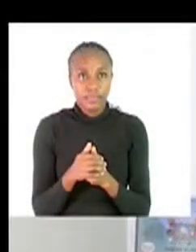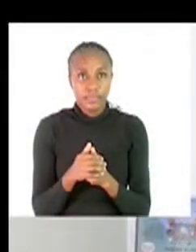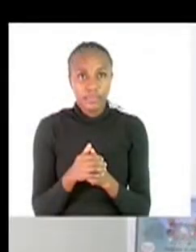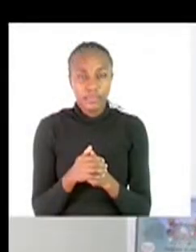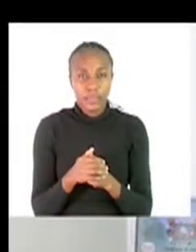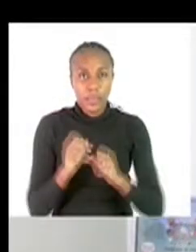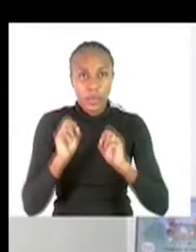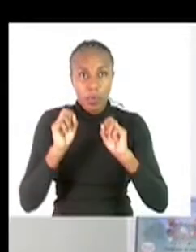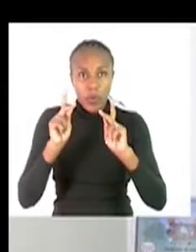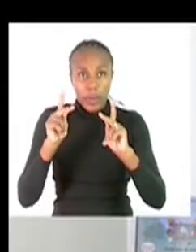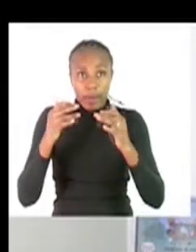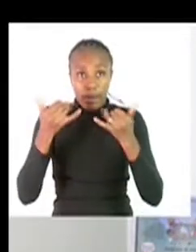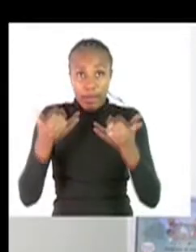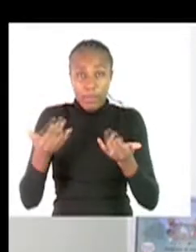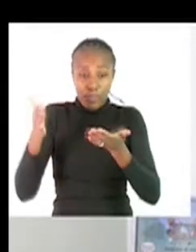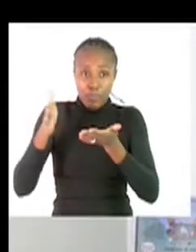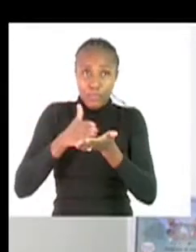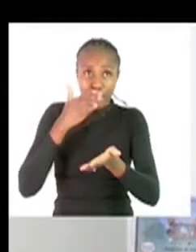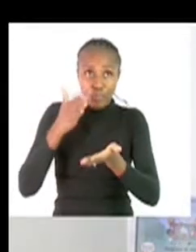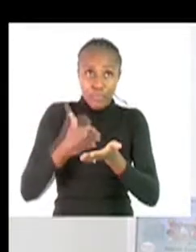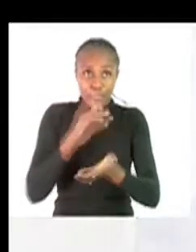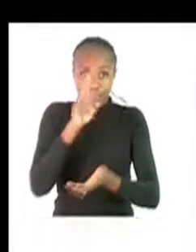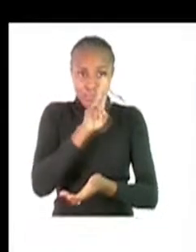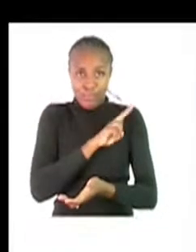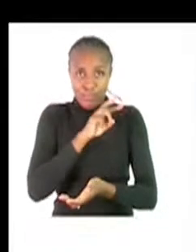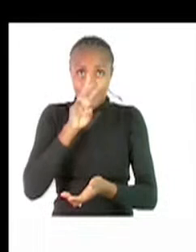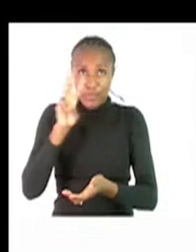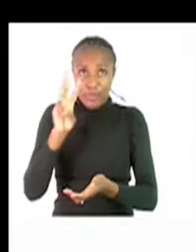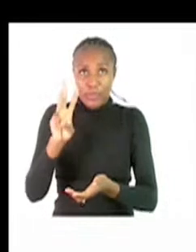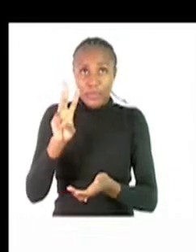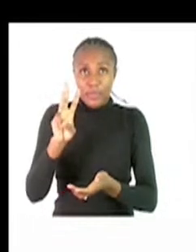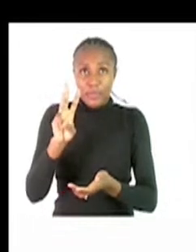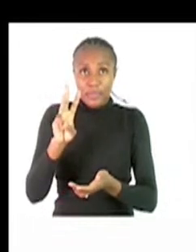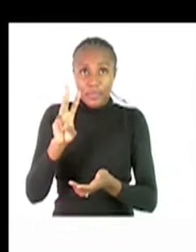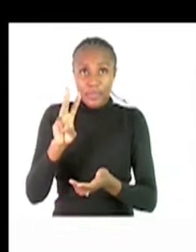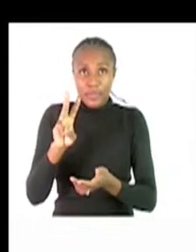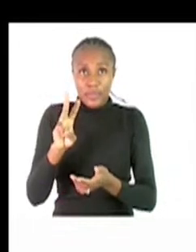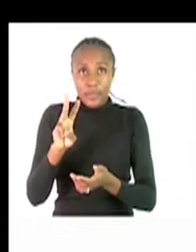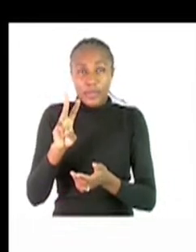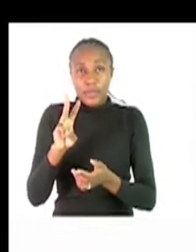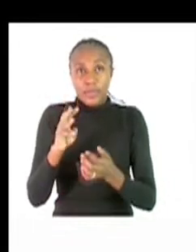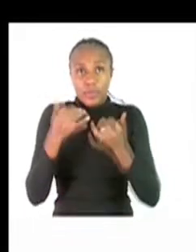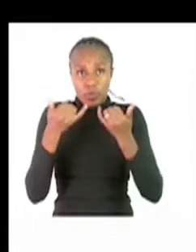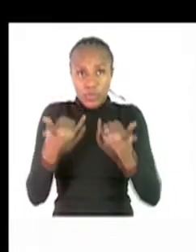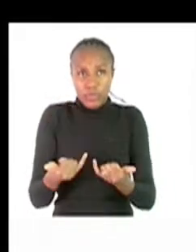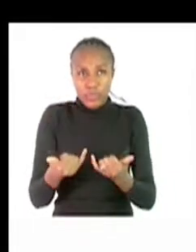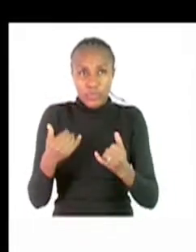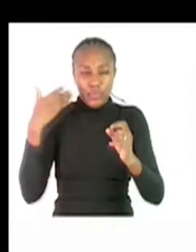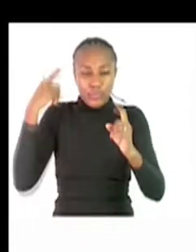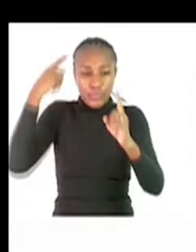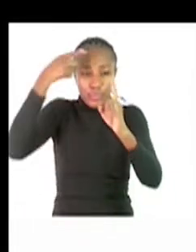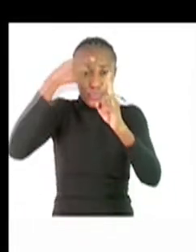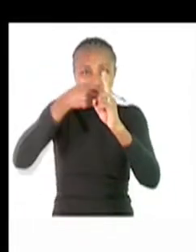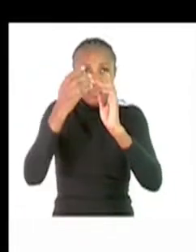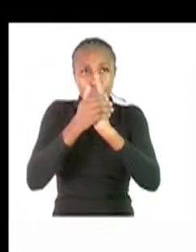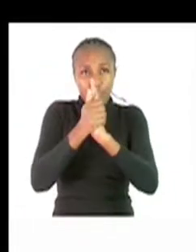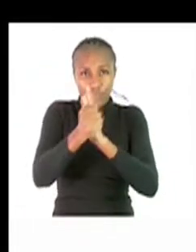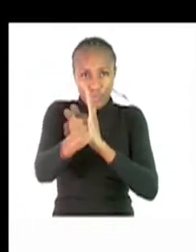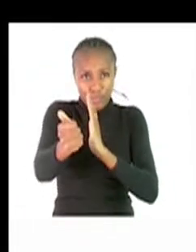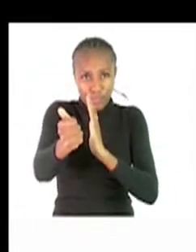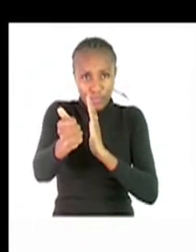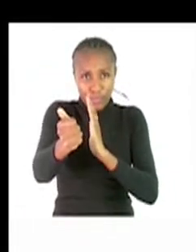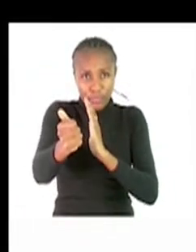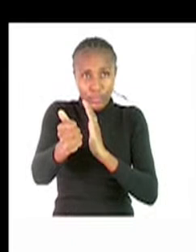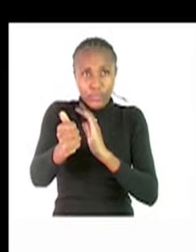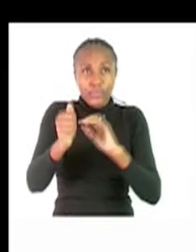Okay, learners, let's turn to page 23. Let's start with today's competencies. By the end of the lesson, you should be able